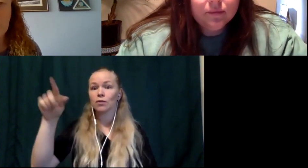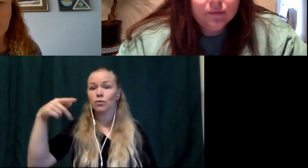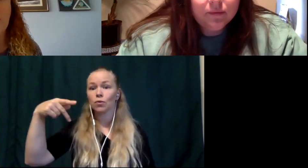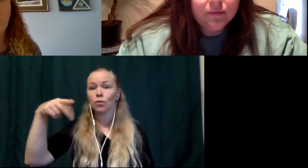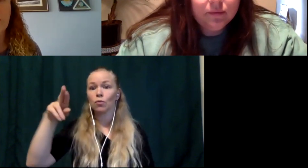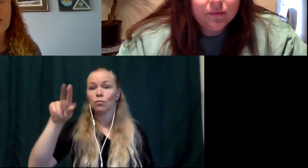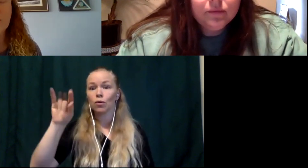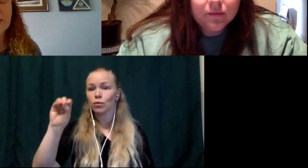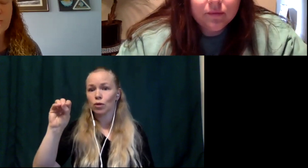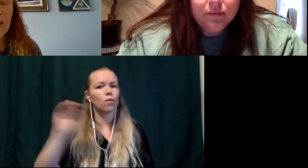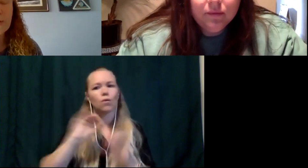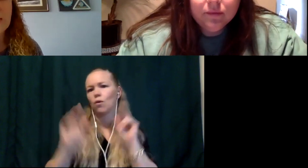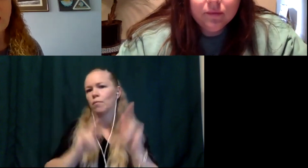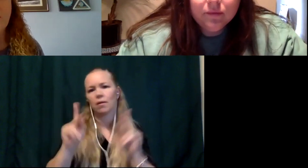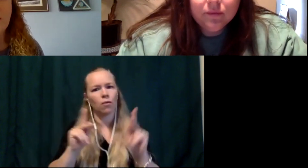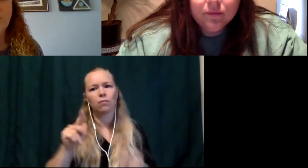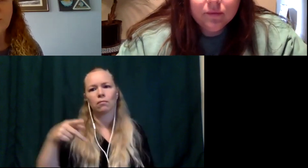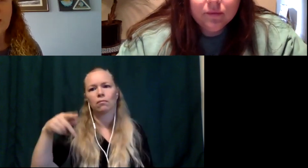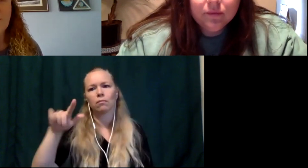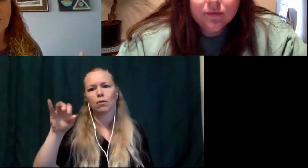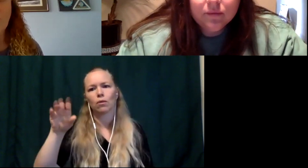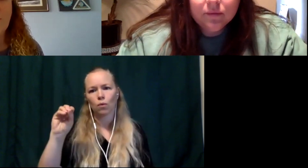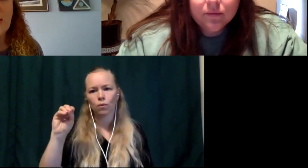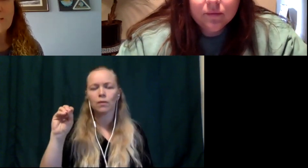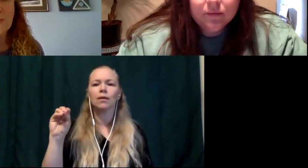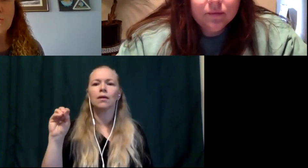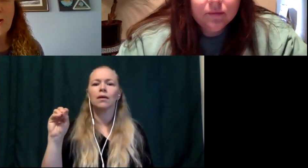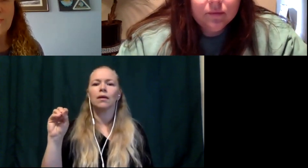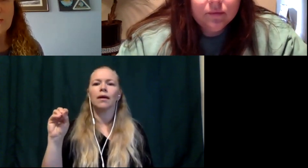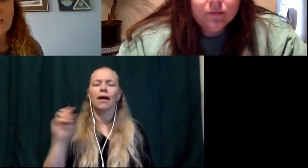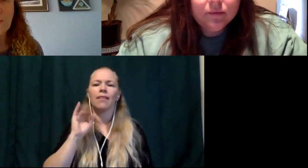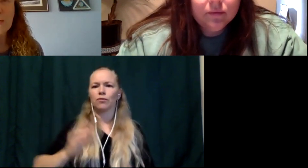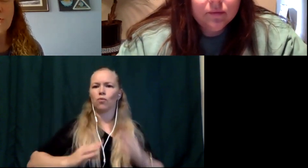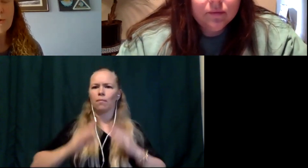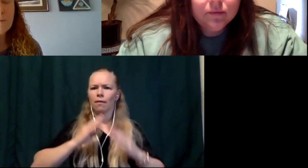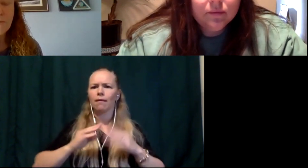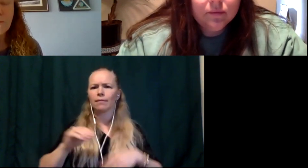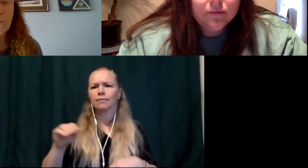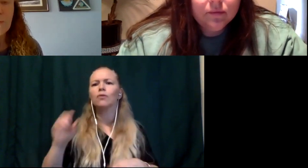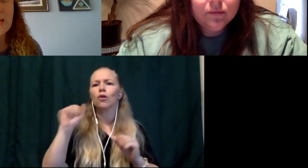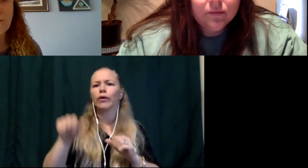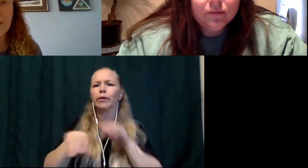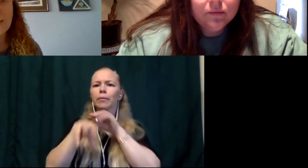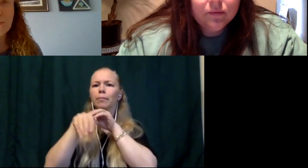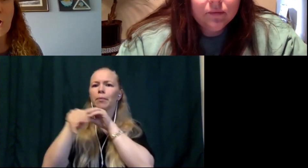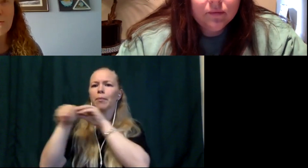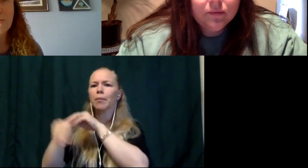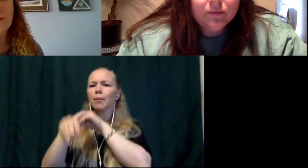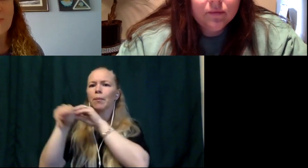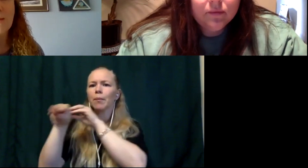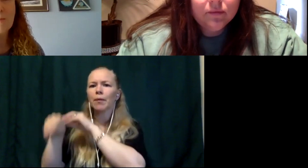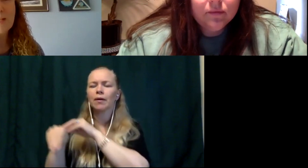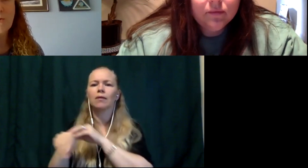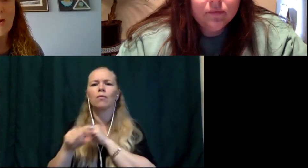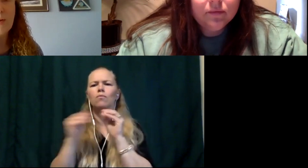was no people on board that spacecraft, but it was a robotic spacecraft that could take pictures. And it was a lot smaller than